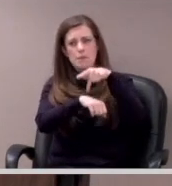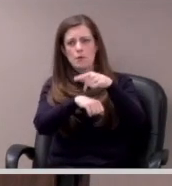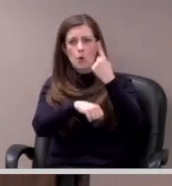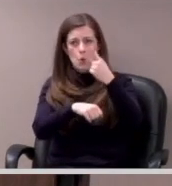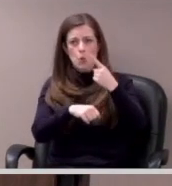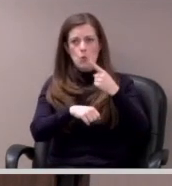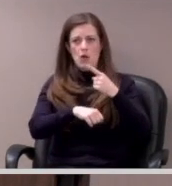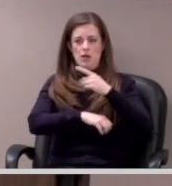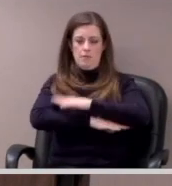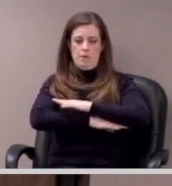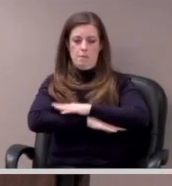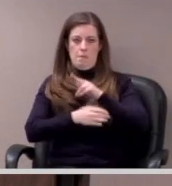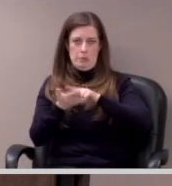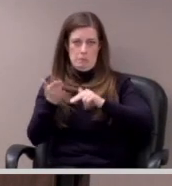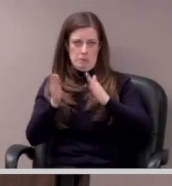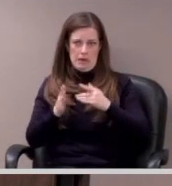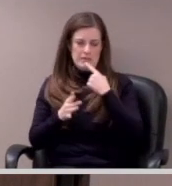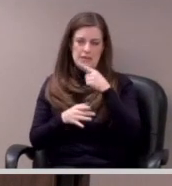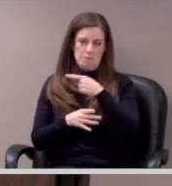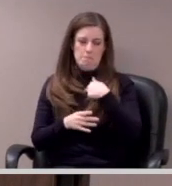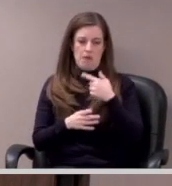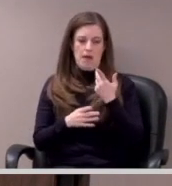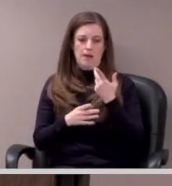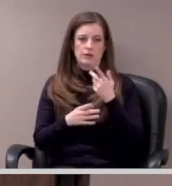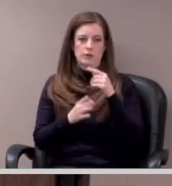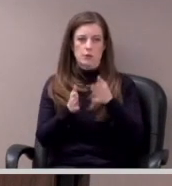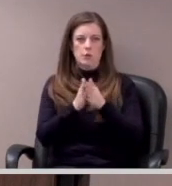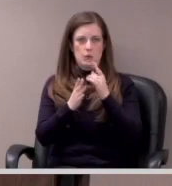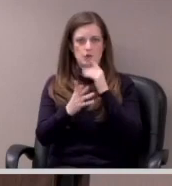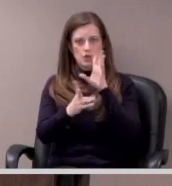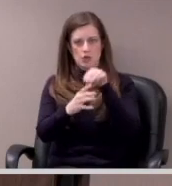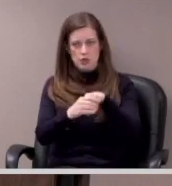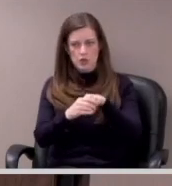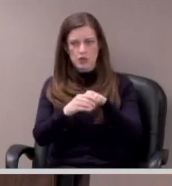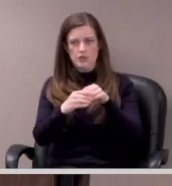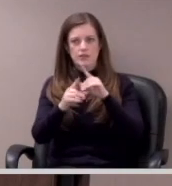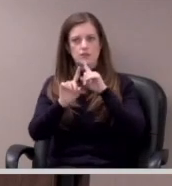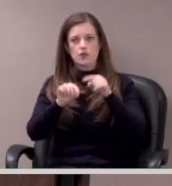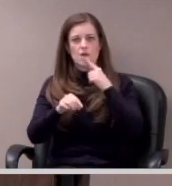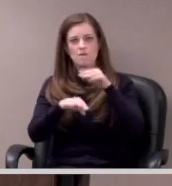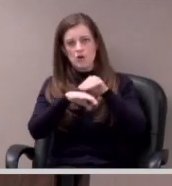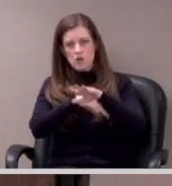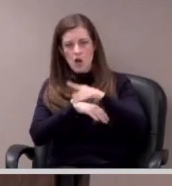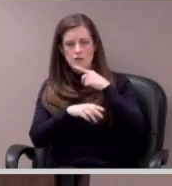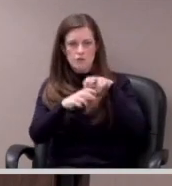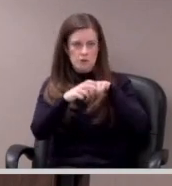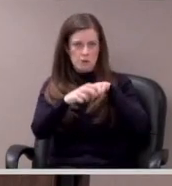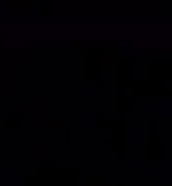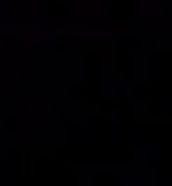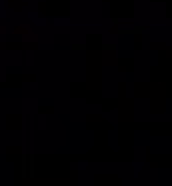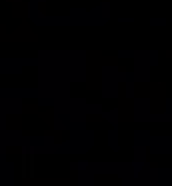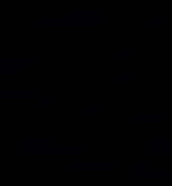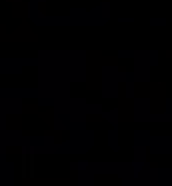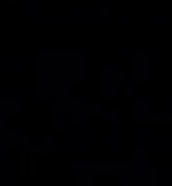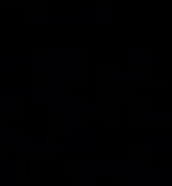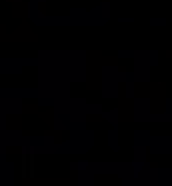clerical personnel told me that my request should include a solution to the issues of cost and transportation before I present my